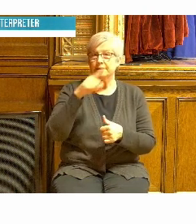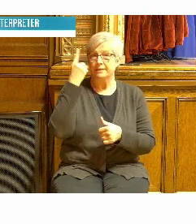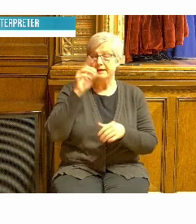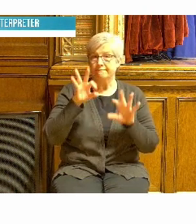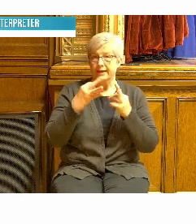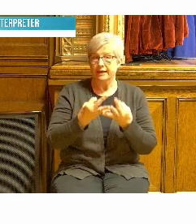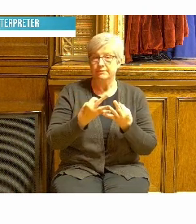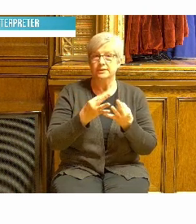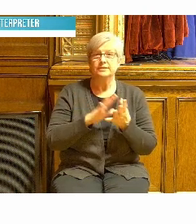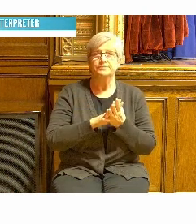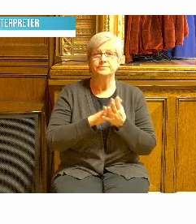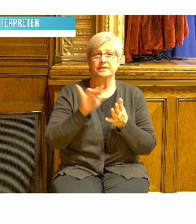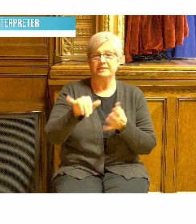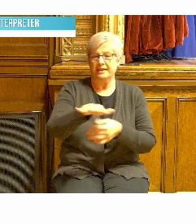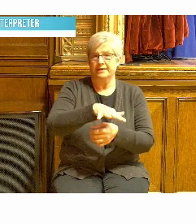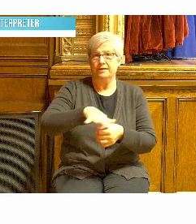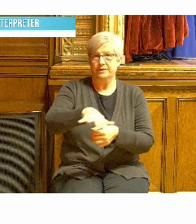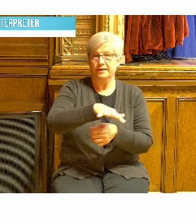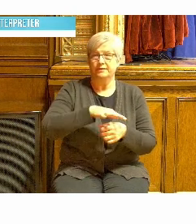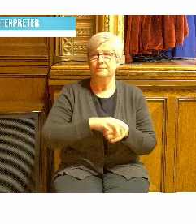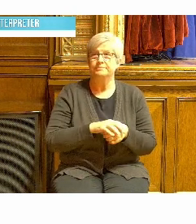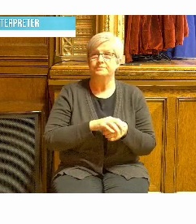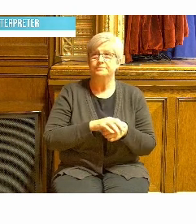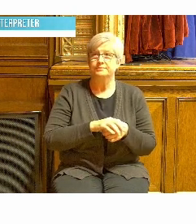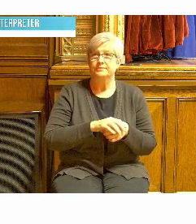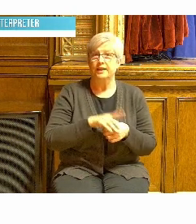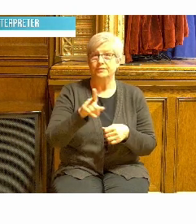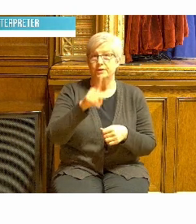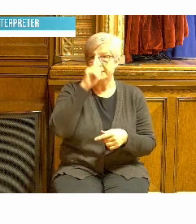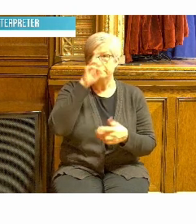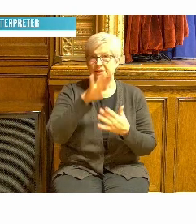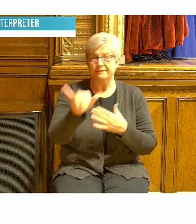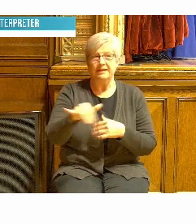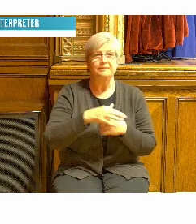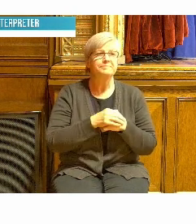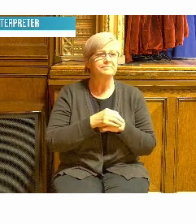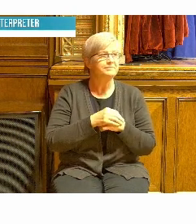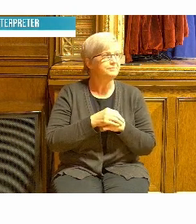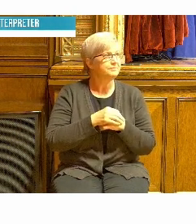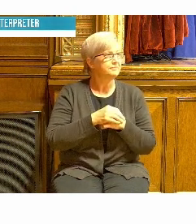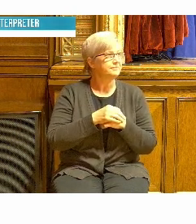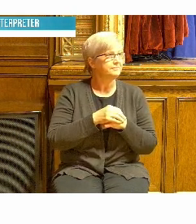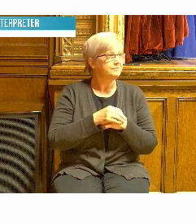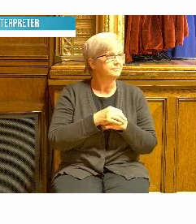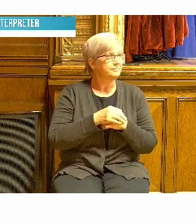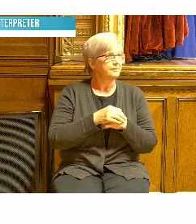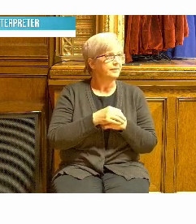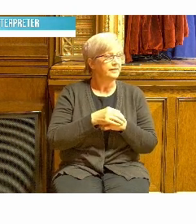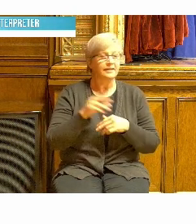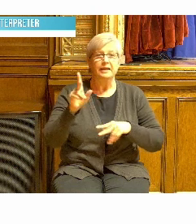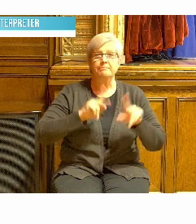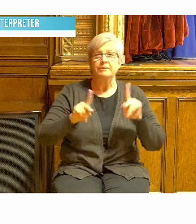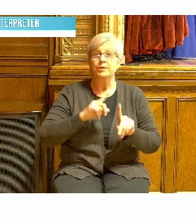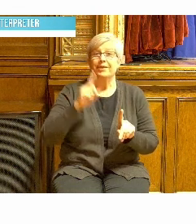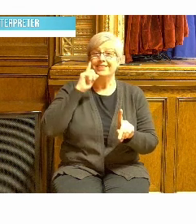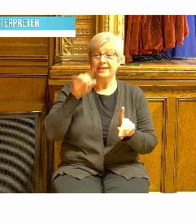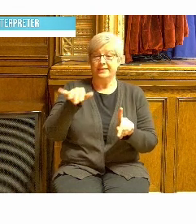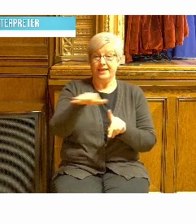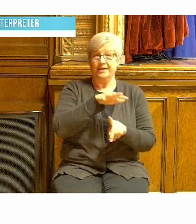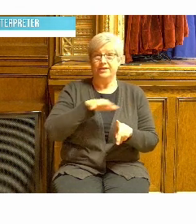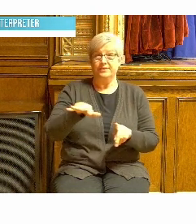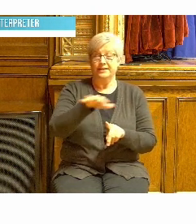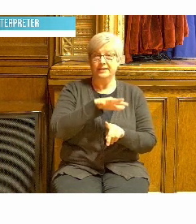family in that area, if you can believe that. So, you know, people who think of that